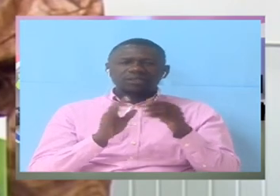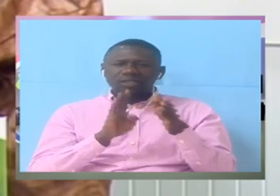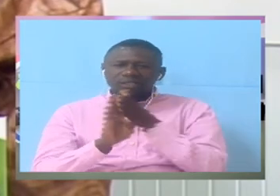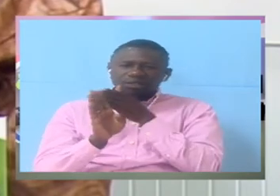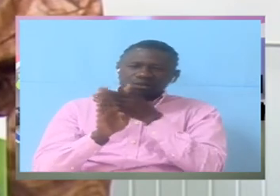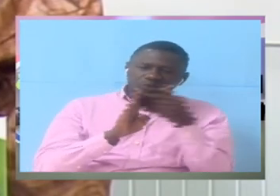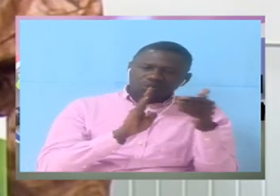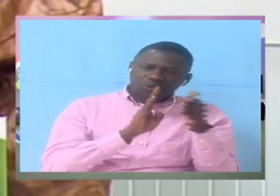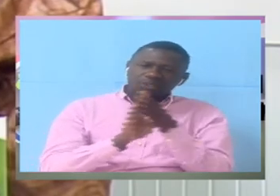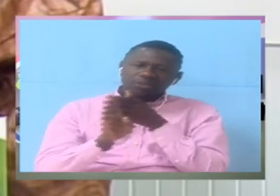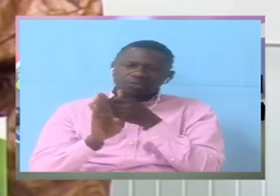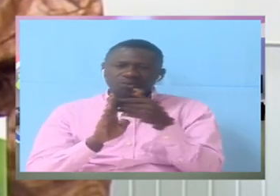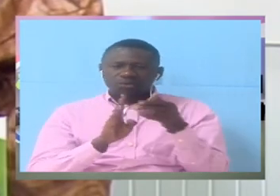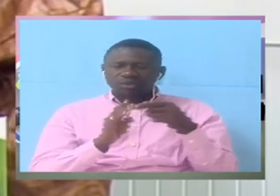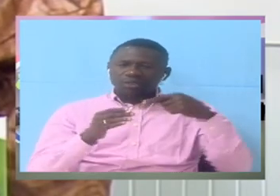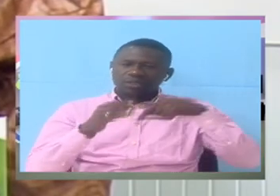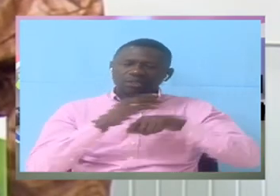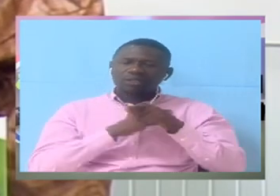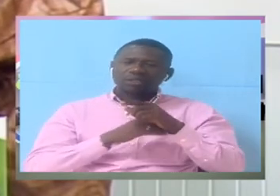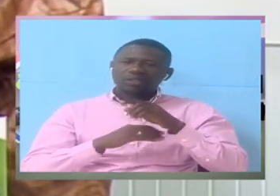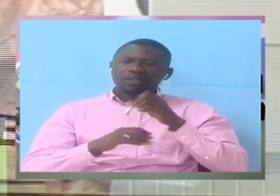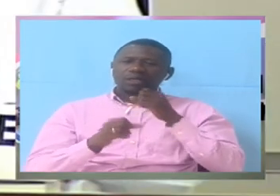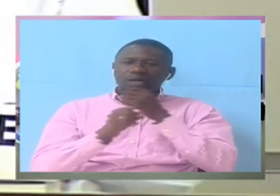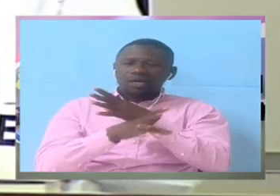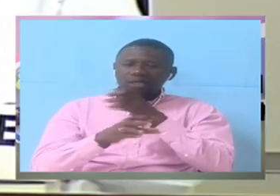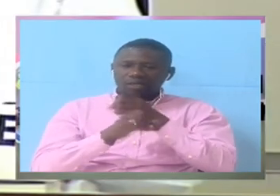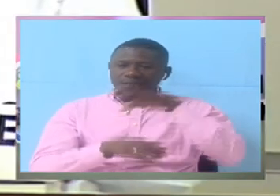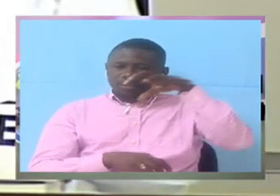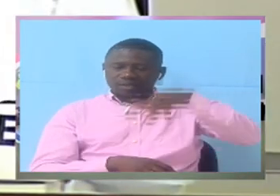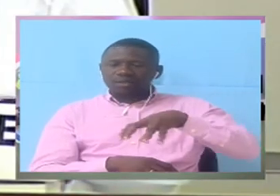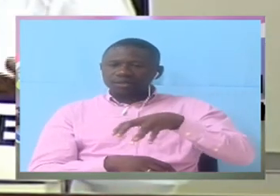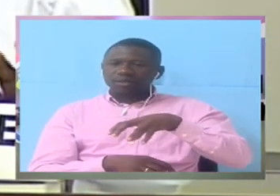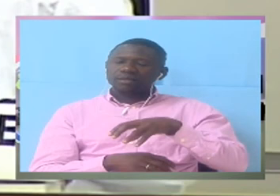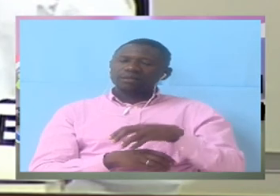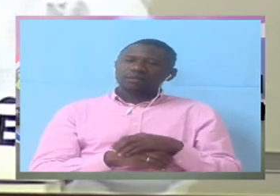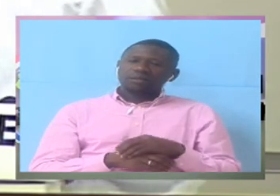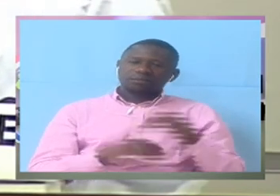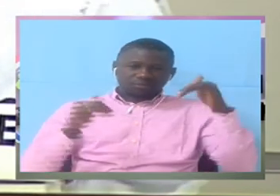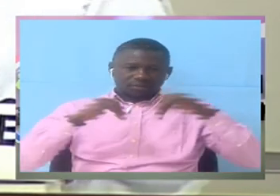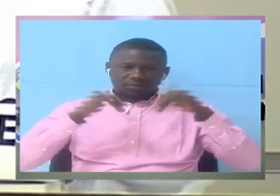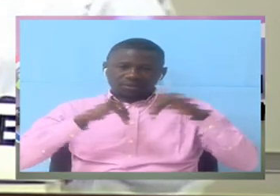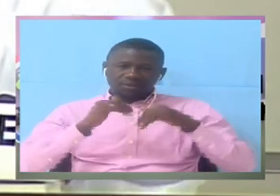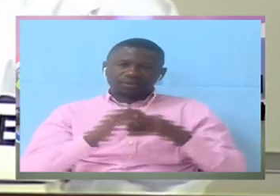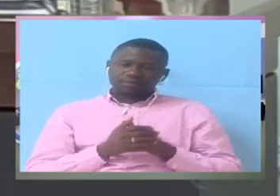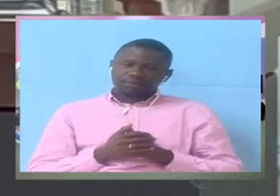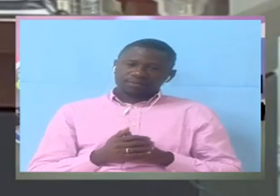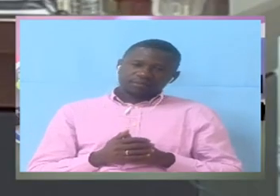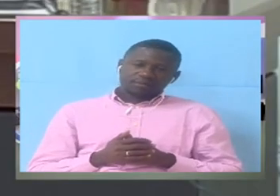I think it was the same time. You must have been there, Mr. Chair.